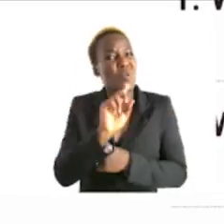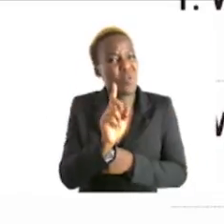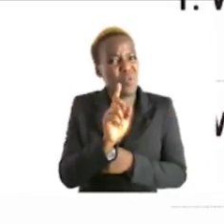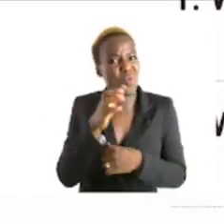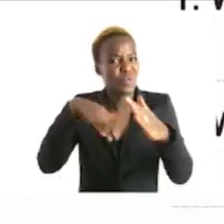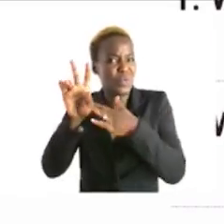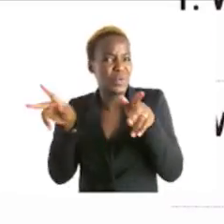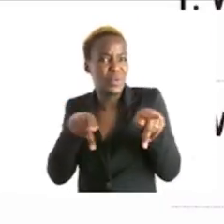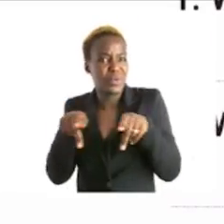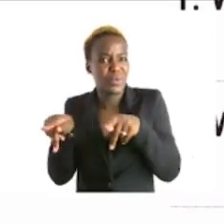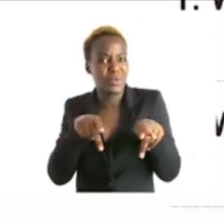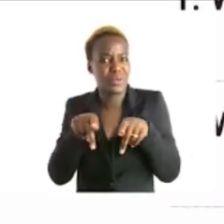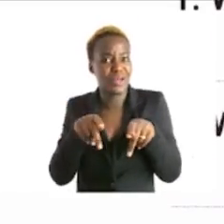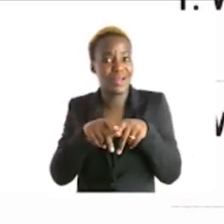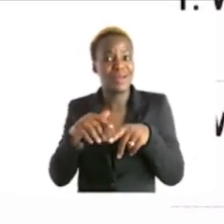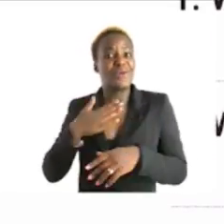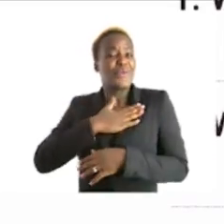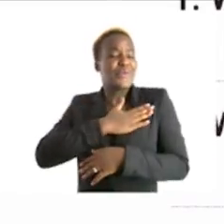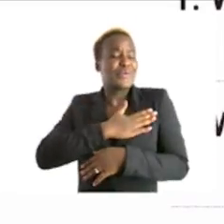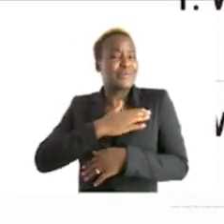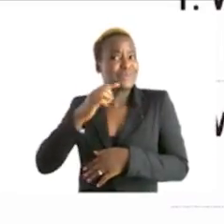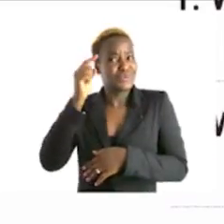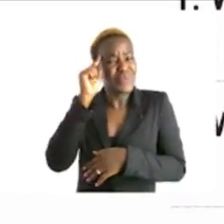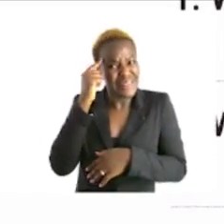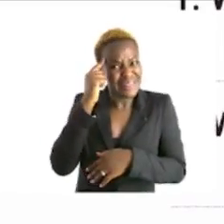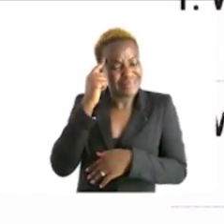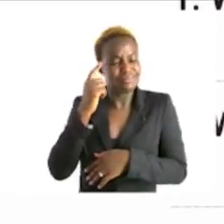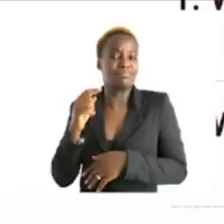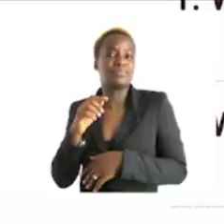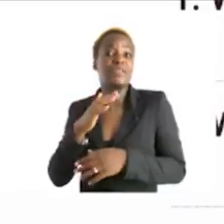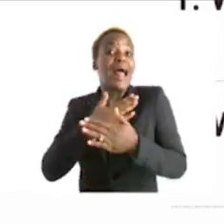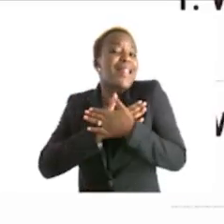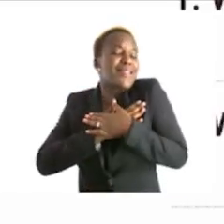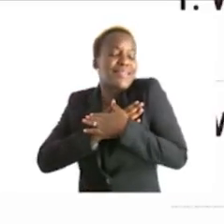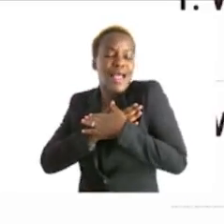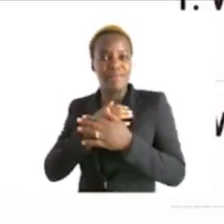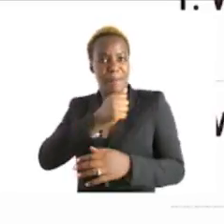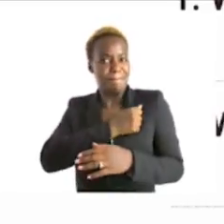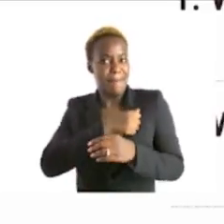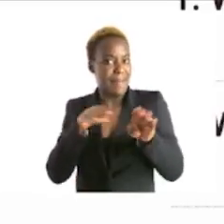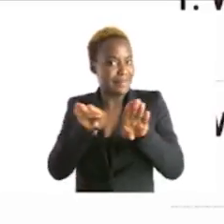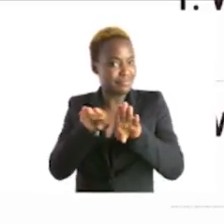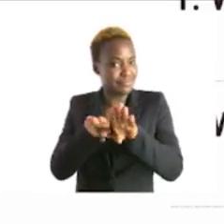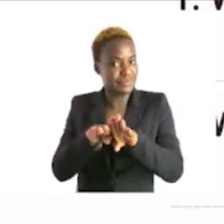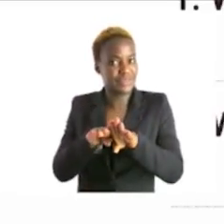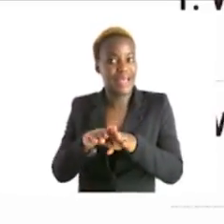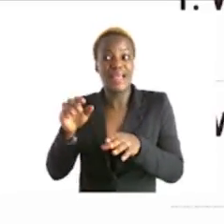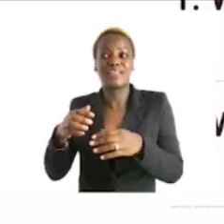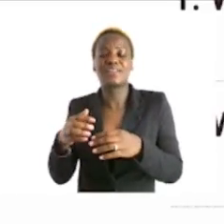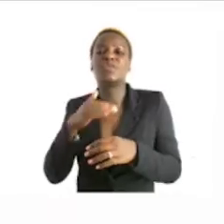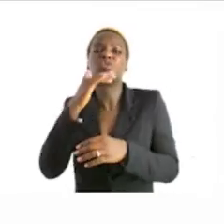you think agnes will love what her mom made for her how do you think the story will end